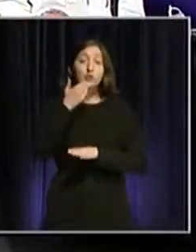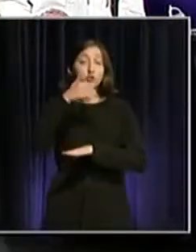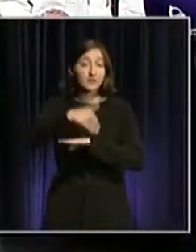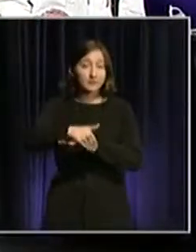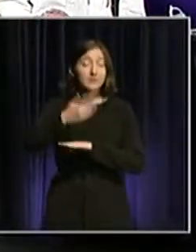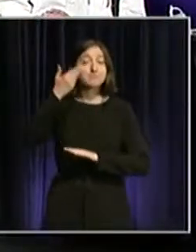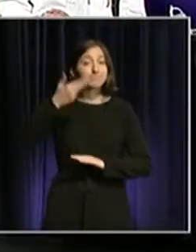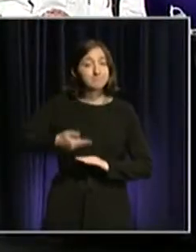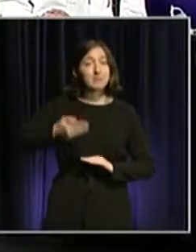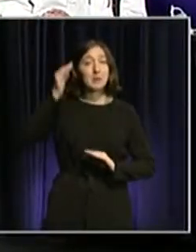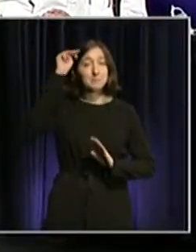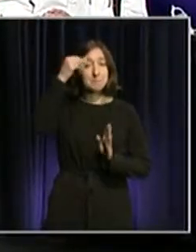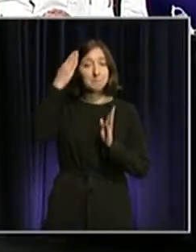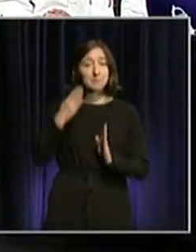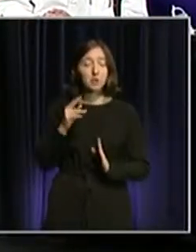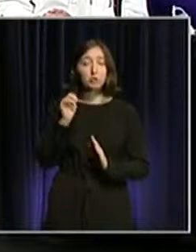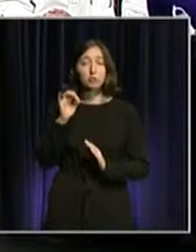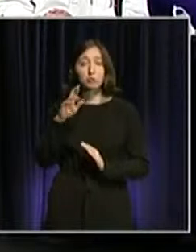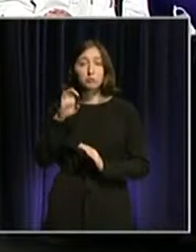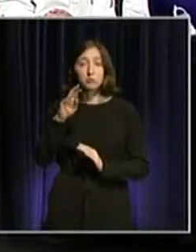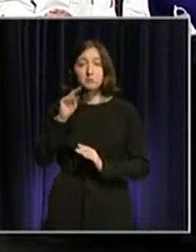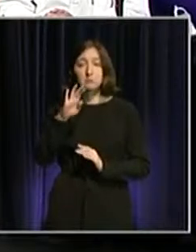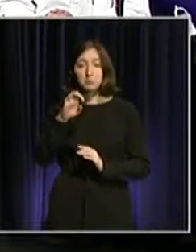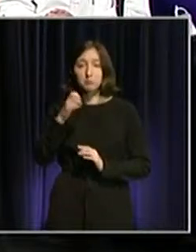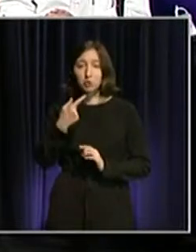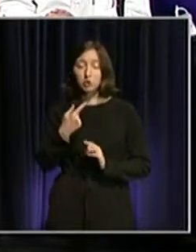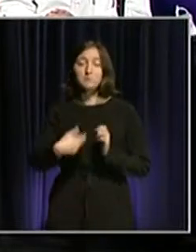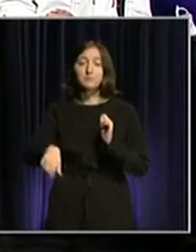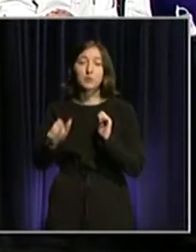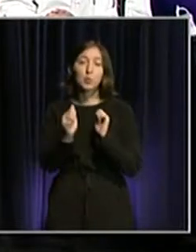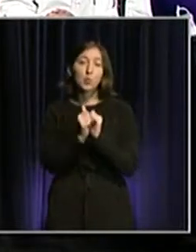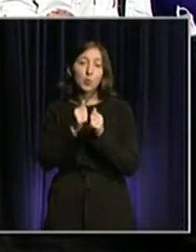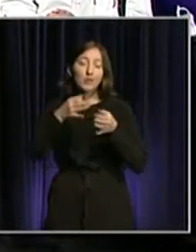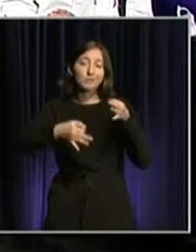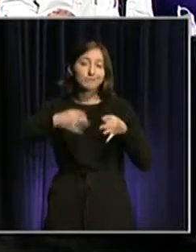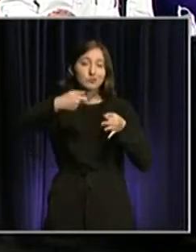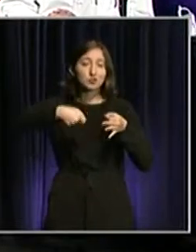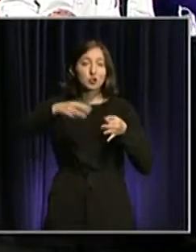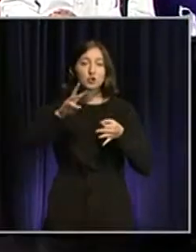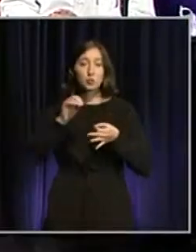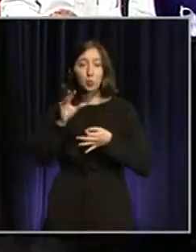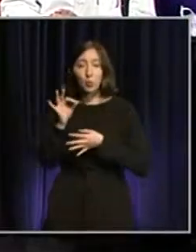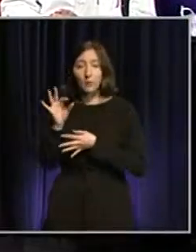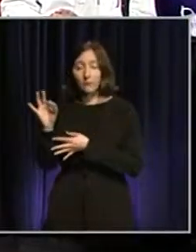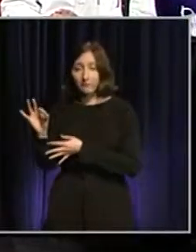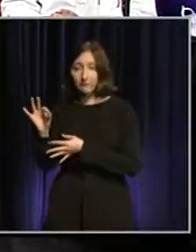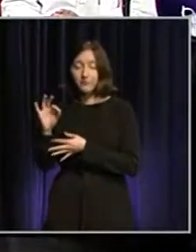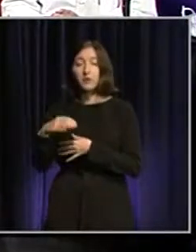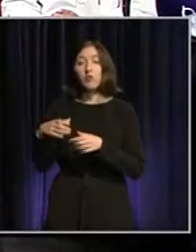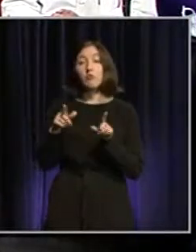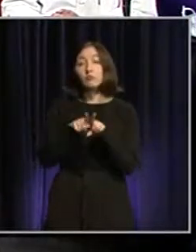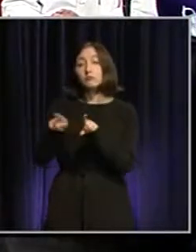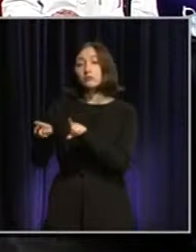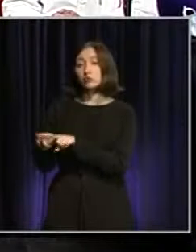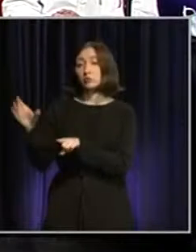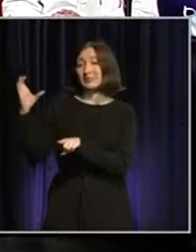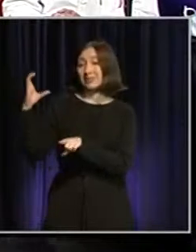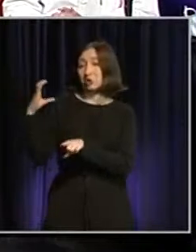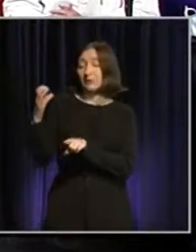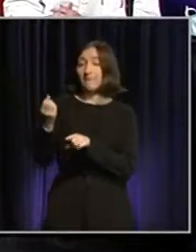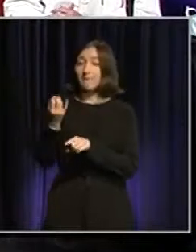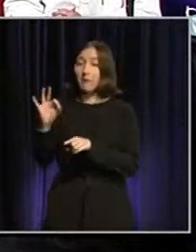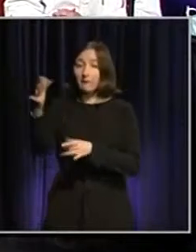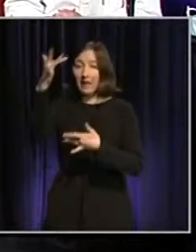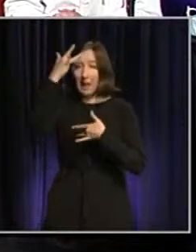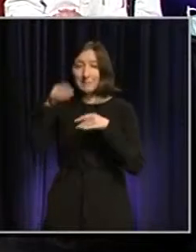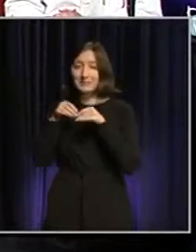Good evening. I'm Mayor Ron Nirenberg with Bexar County Judge Nelson Wolff. We're joined tonight by Chief of Epidemiology RITA ESPINOZA with San Antonio Metro